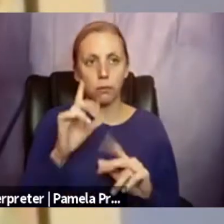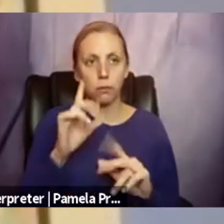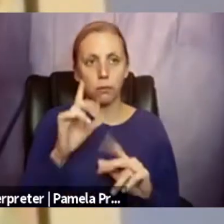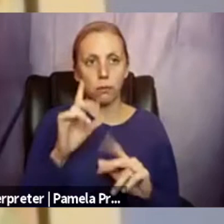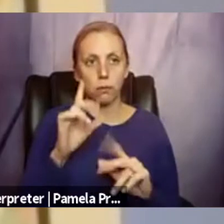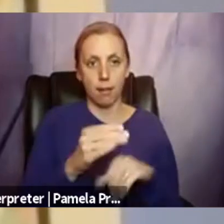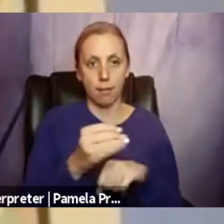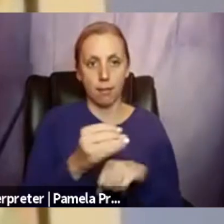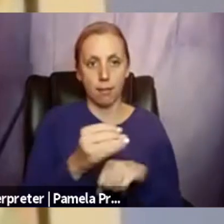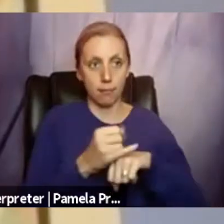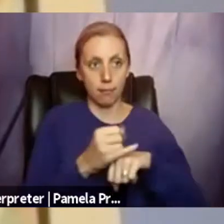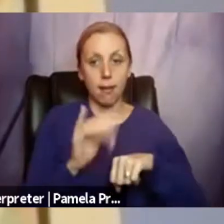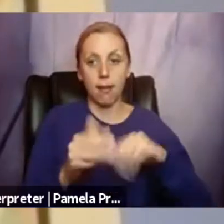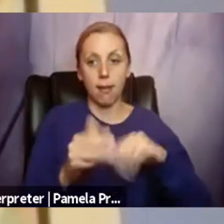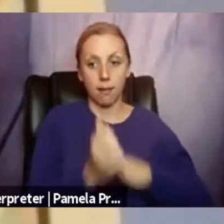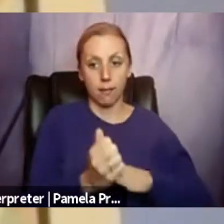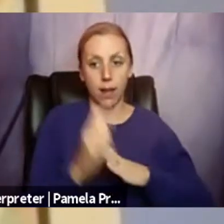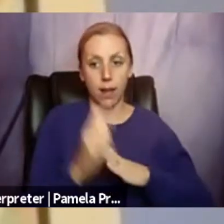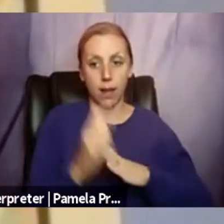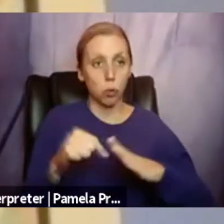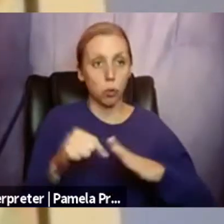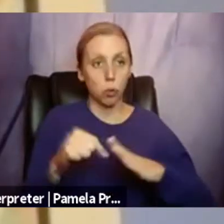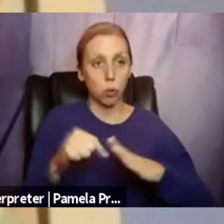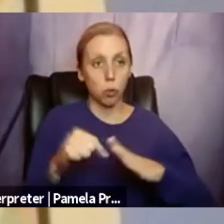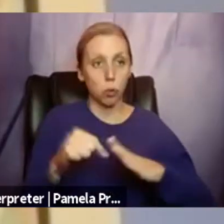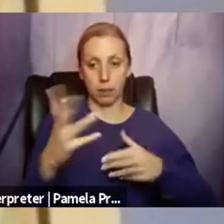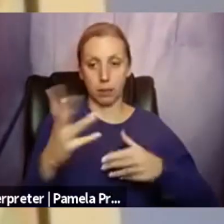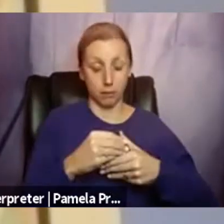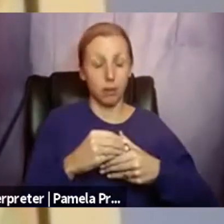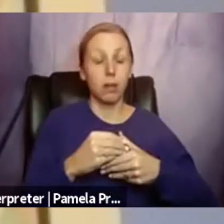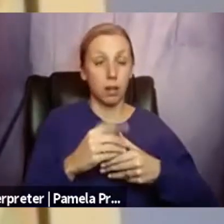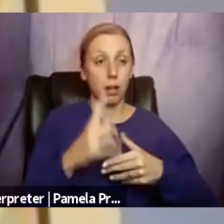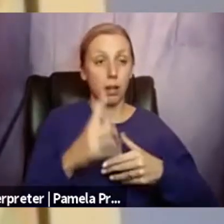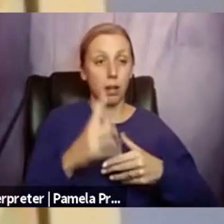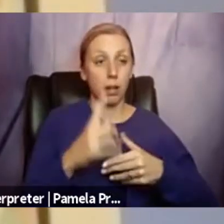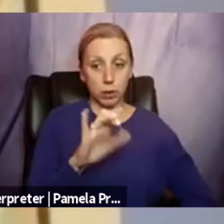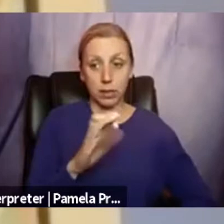have led to our presence and livelihoods in New York City today.